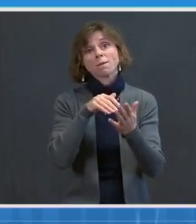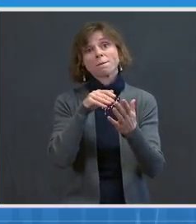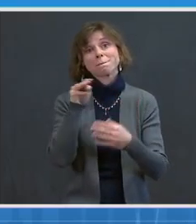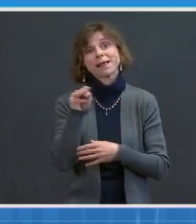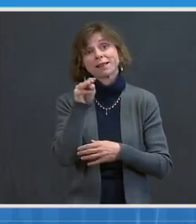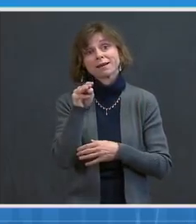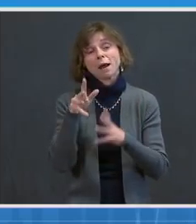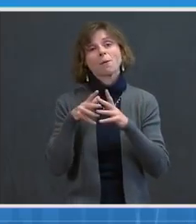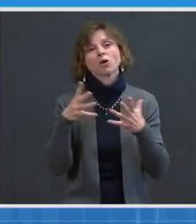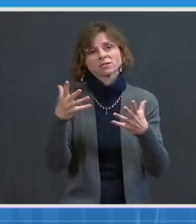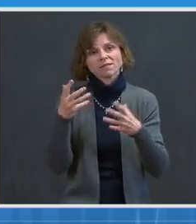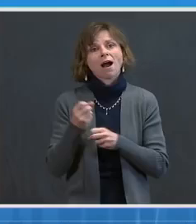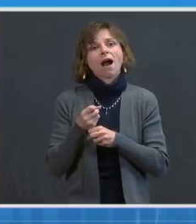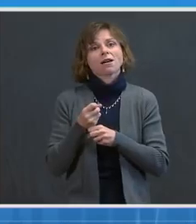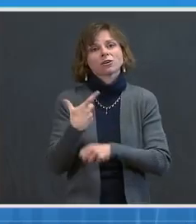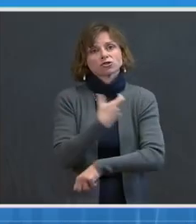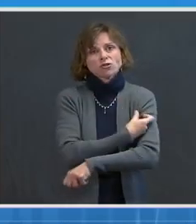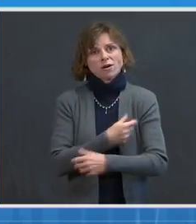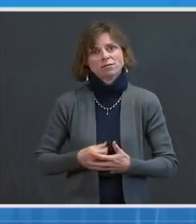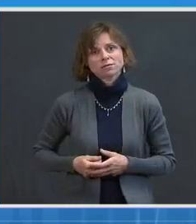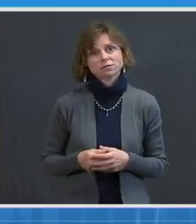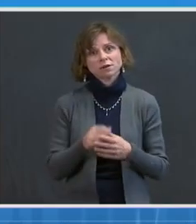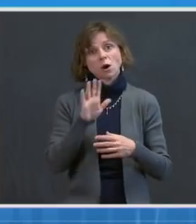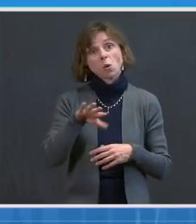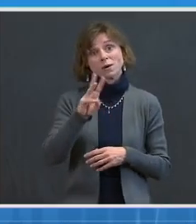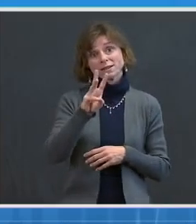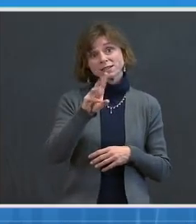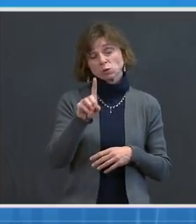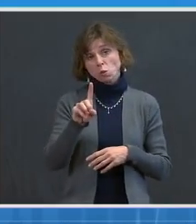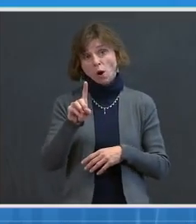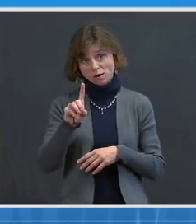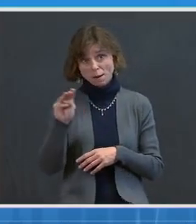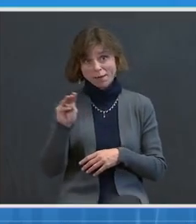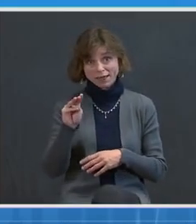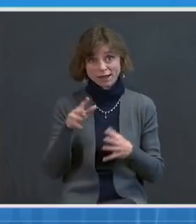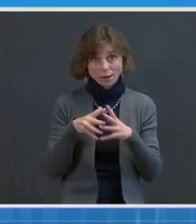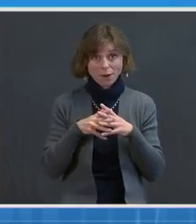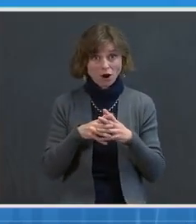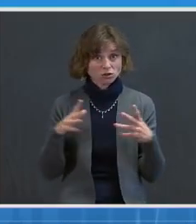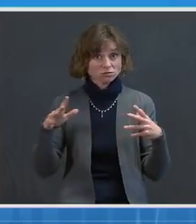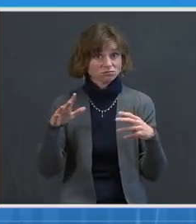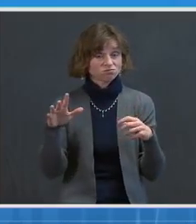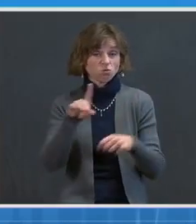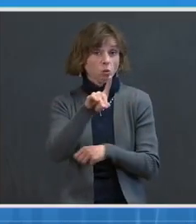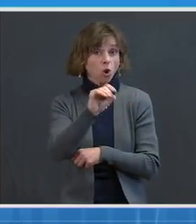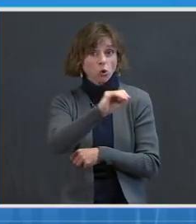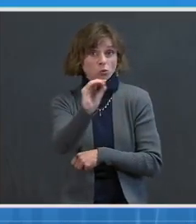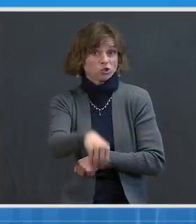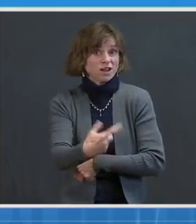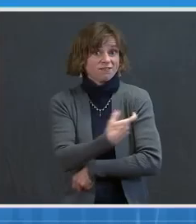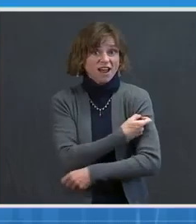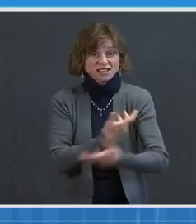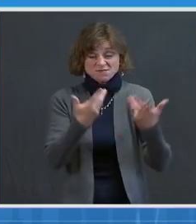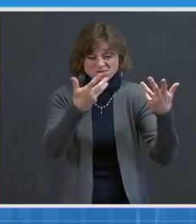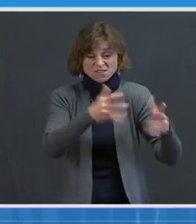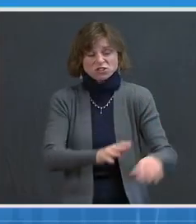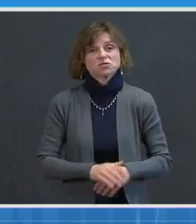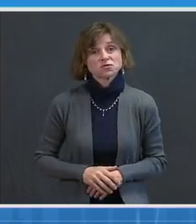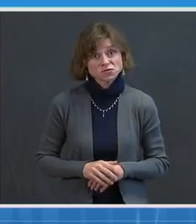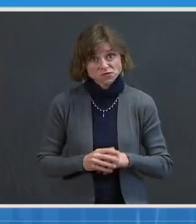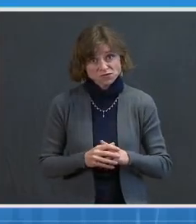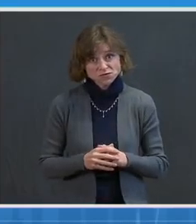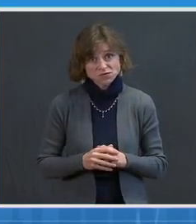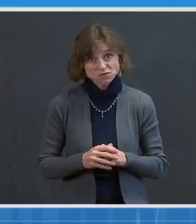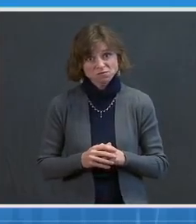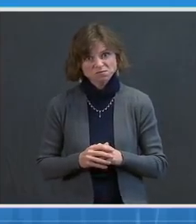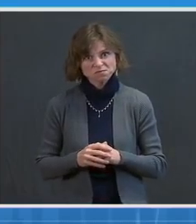least one dose, 61 million Americans. Fully vaccinated, 32 million Americans. America